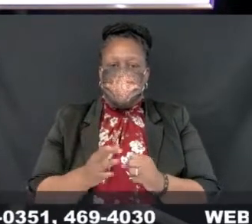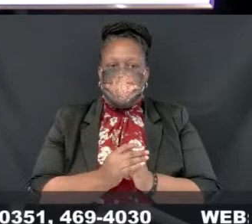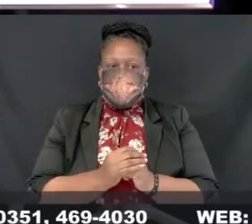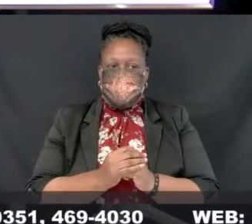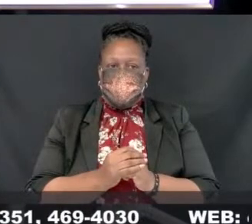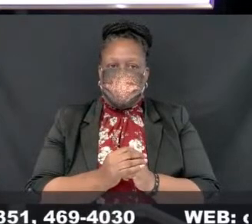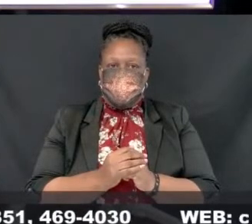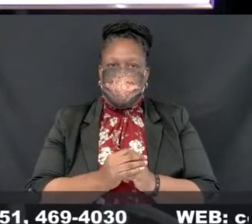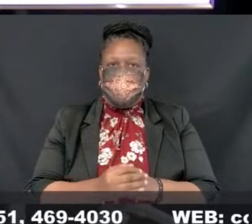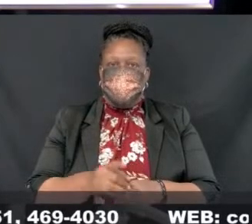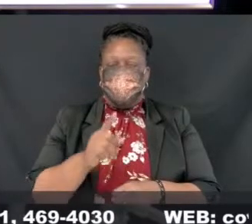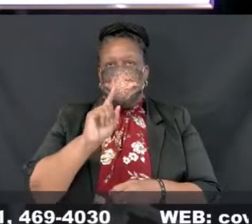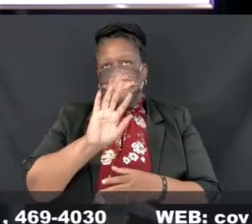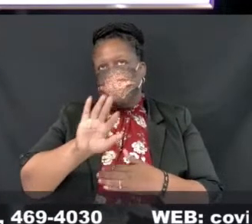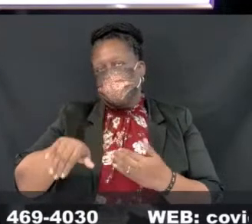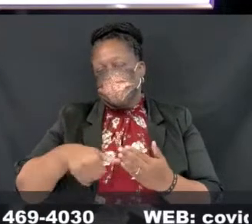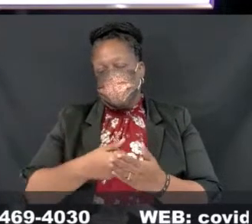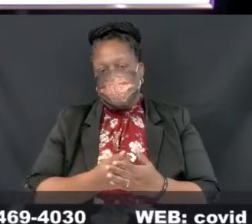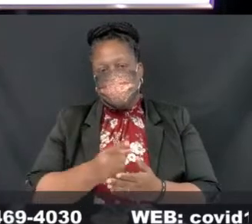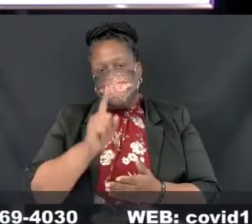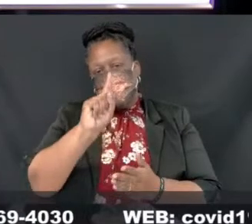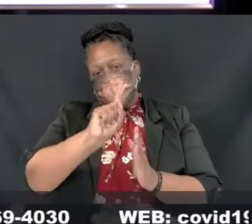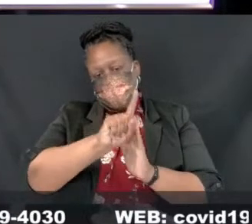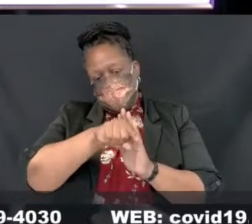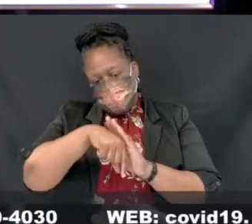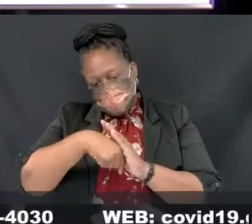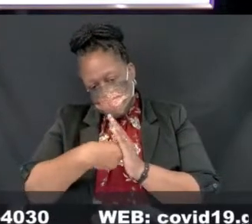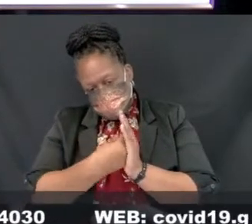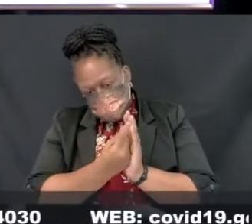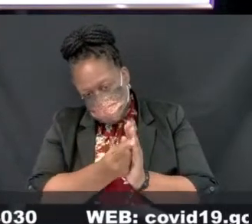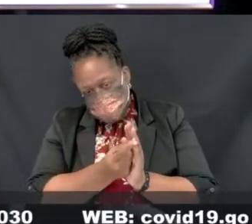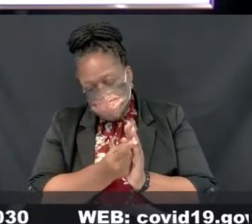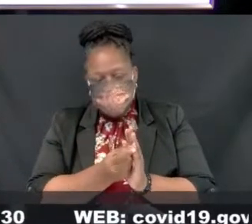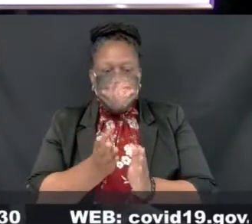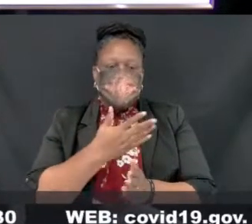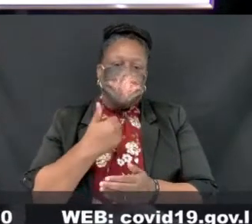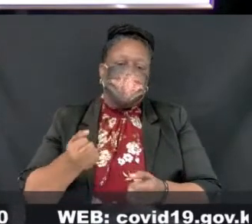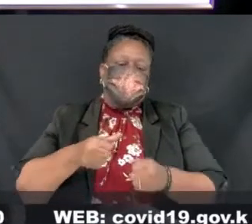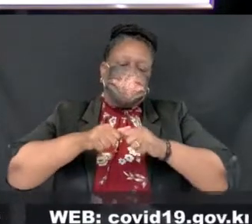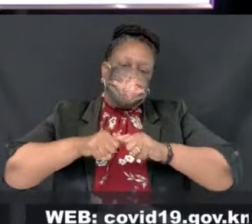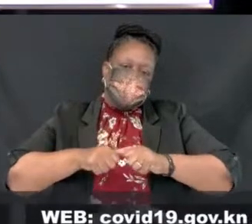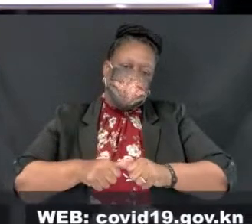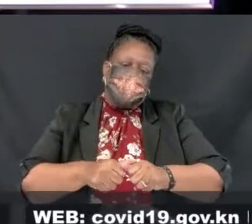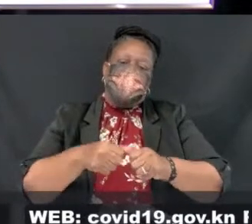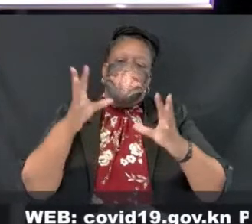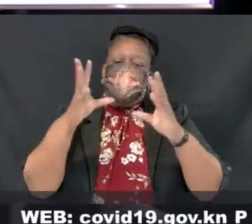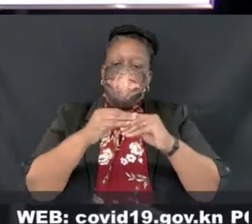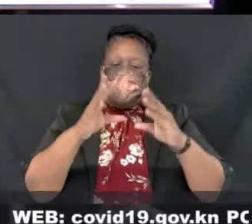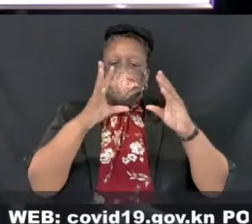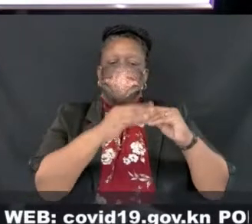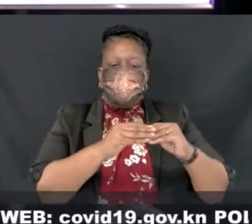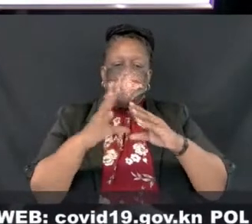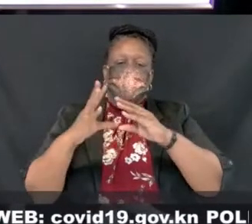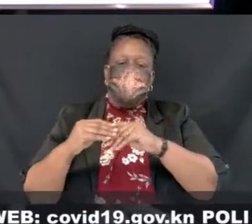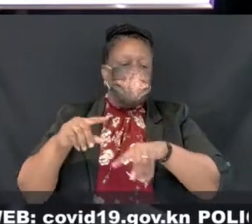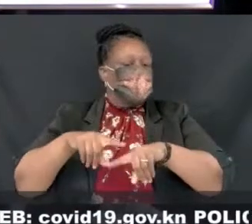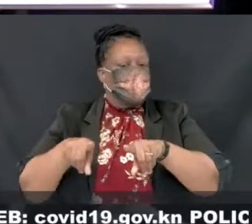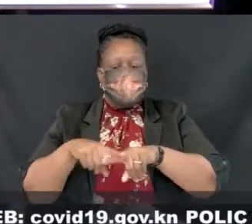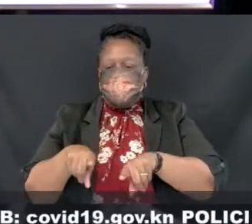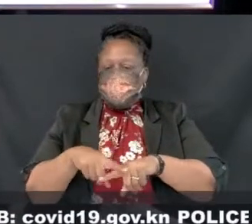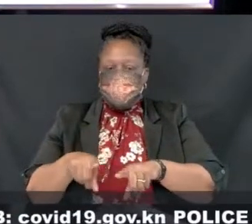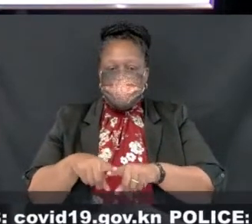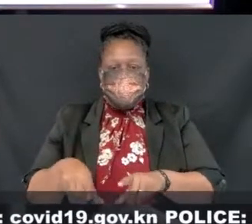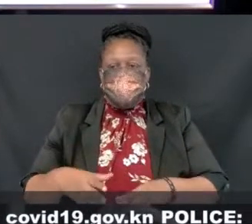just for about an hour. There were many long hours of meetings and preparations that preceded us coming here,